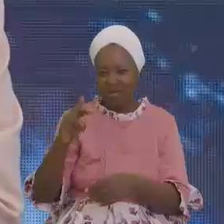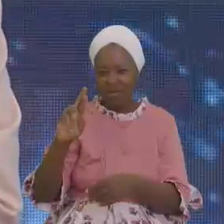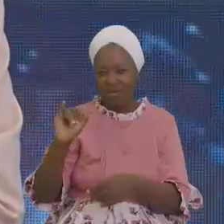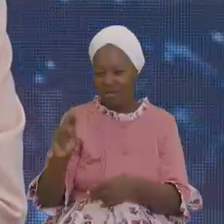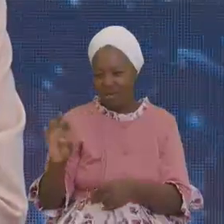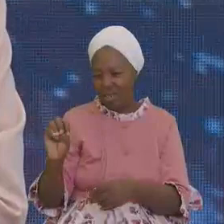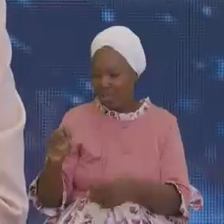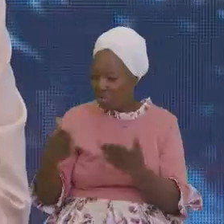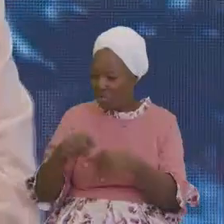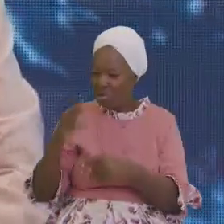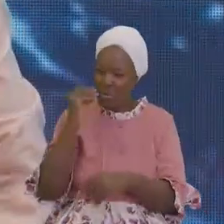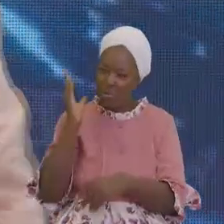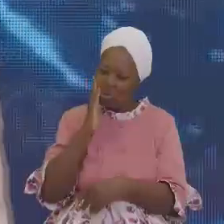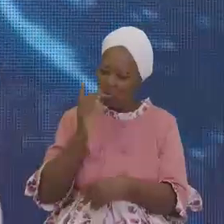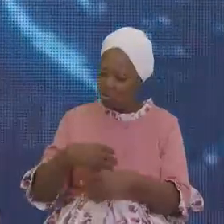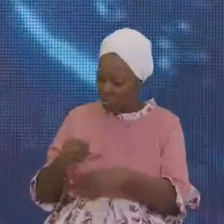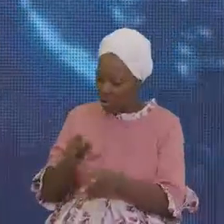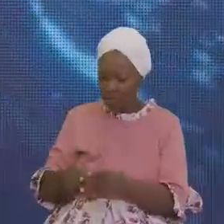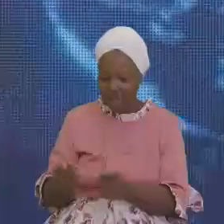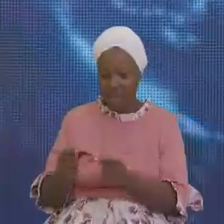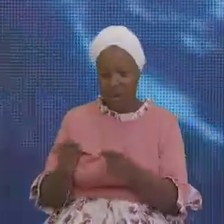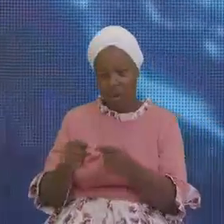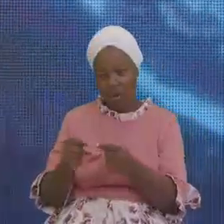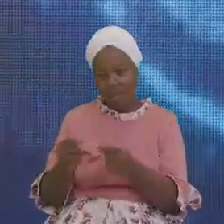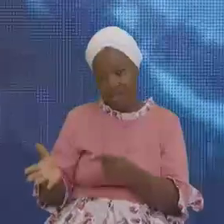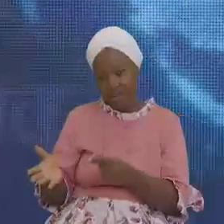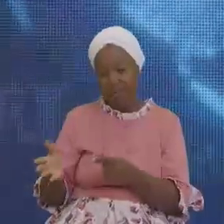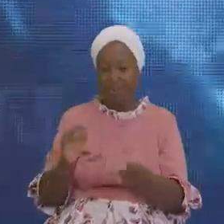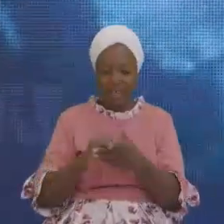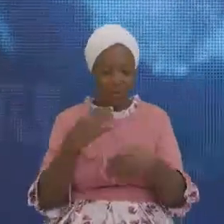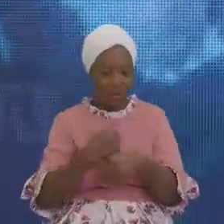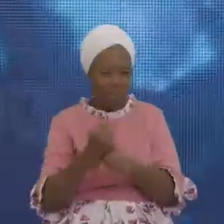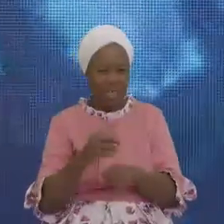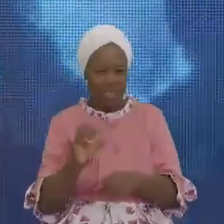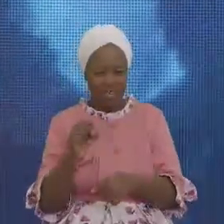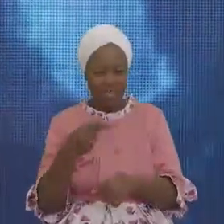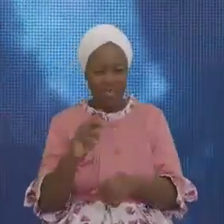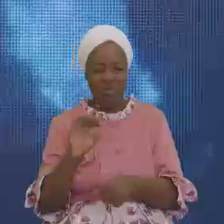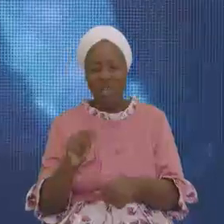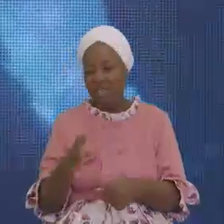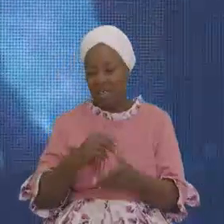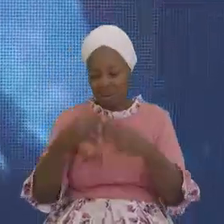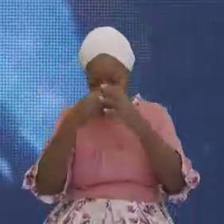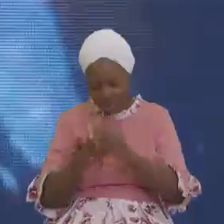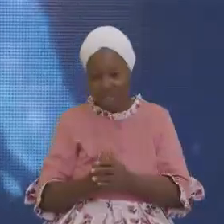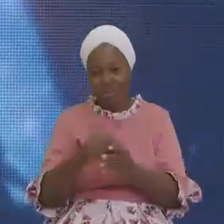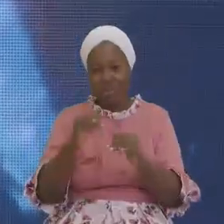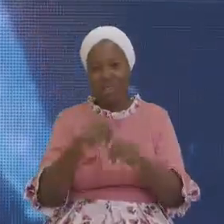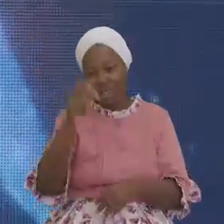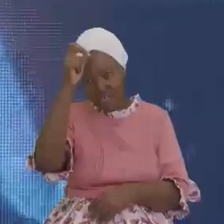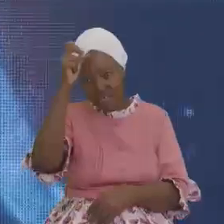you make a shrine, and you're worshiping idol, you're going to have an aborted life.